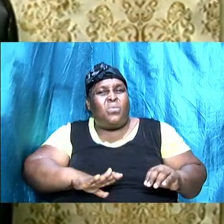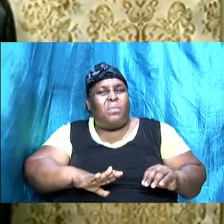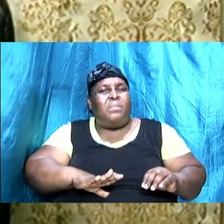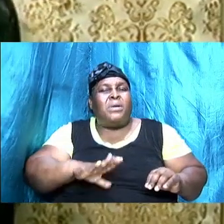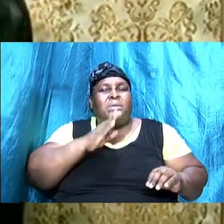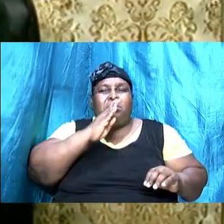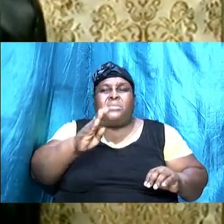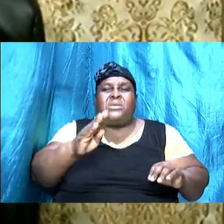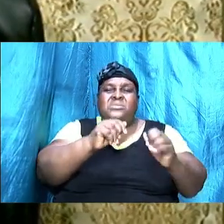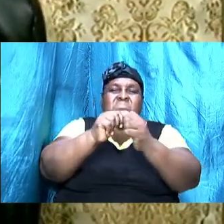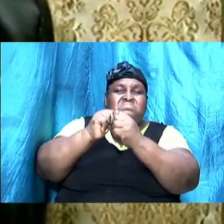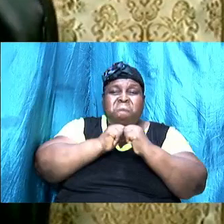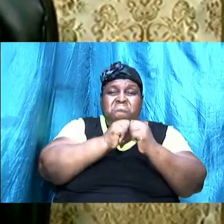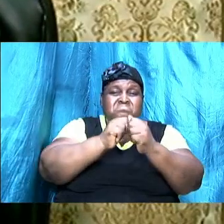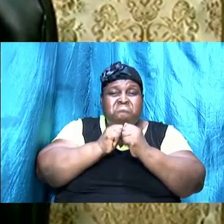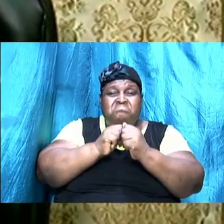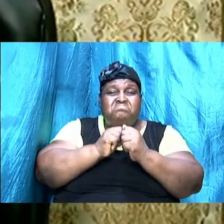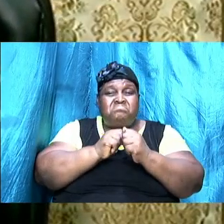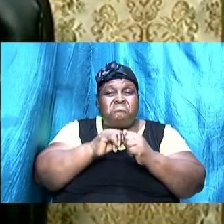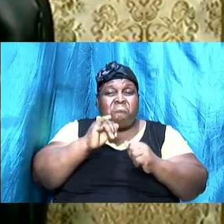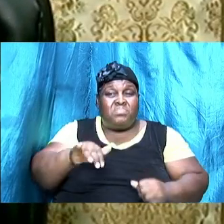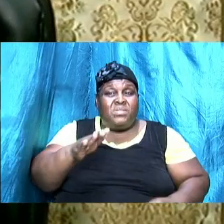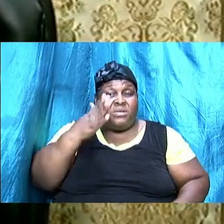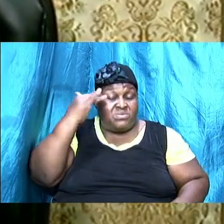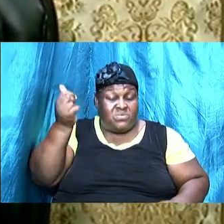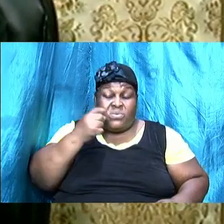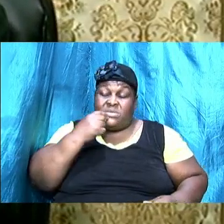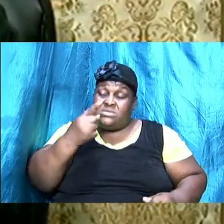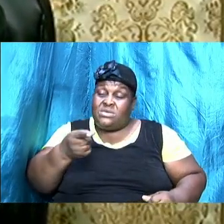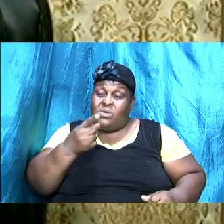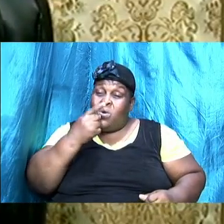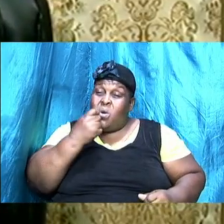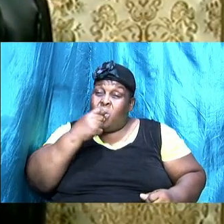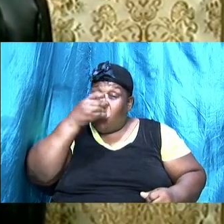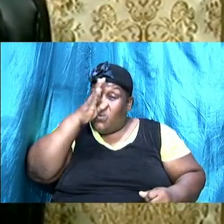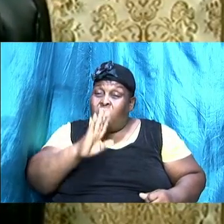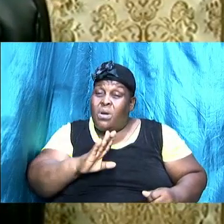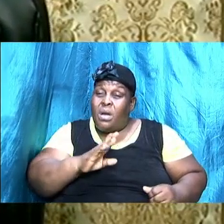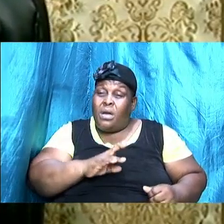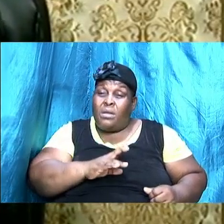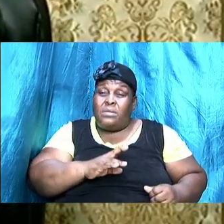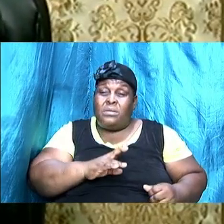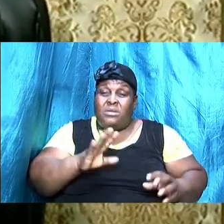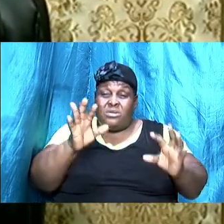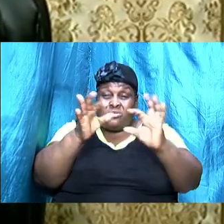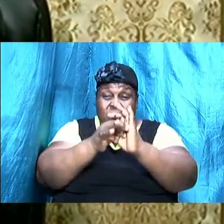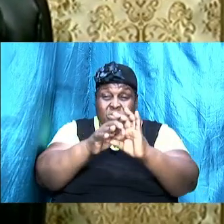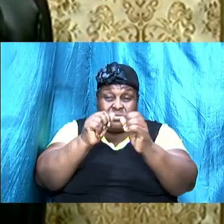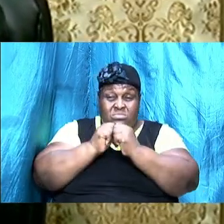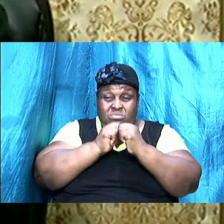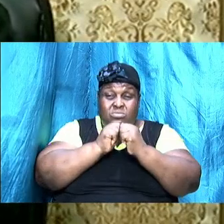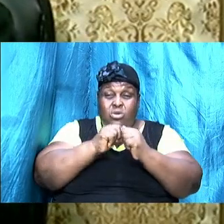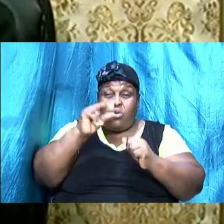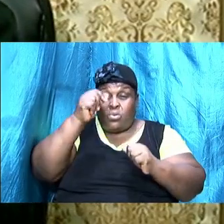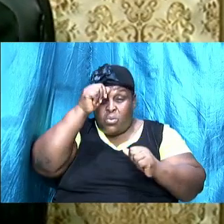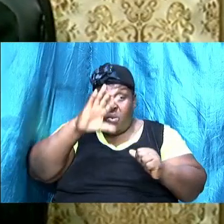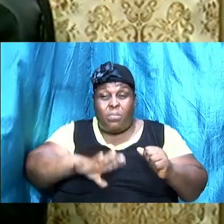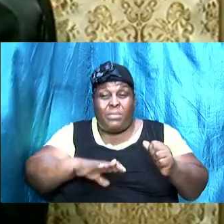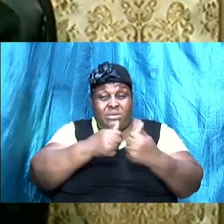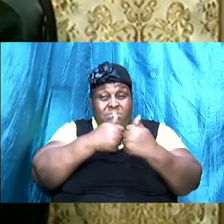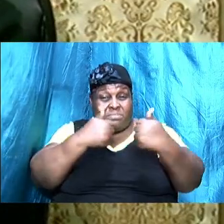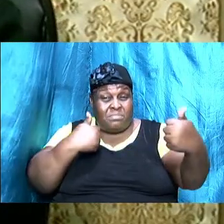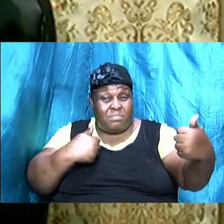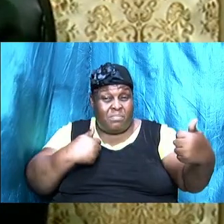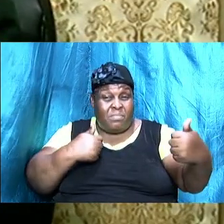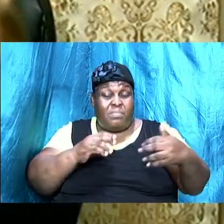I'm saying, whom God joined together, let no man put them asunder. Of course, we're going to read later on that Jesus,